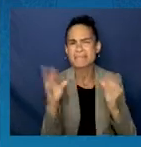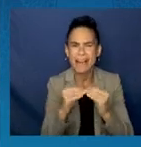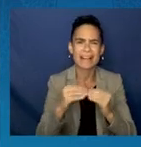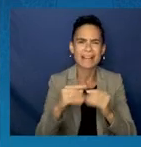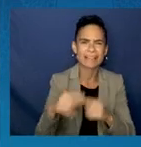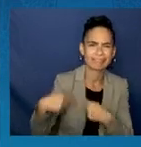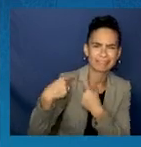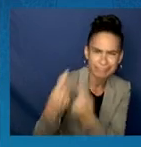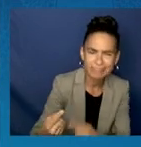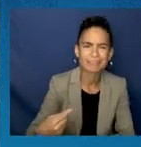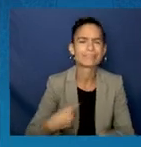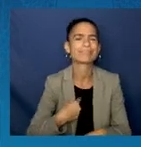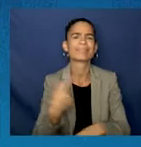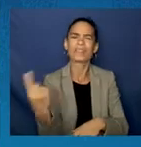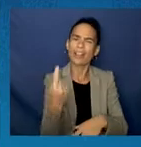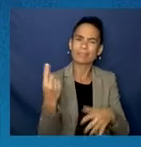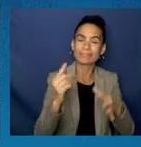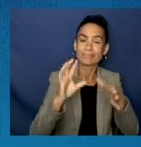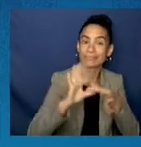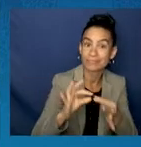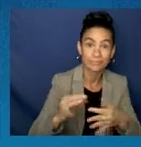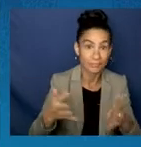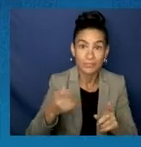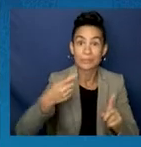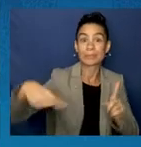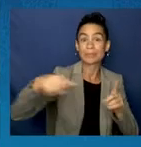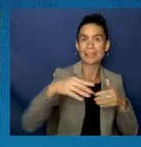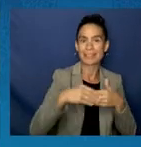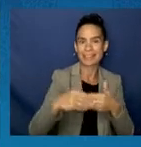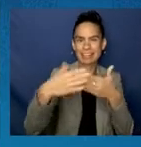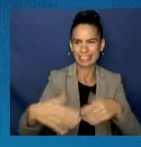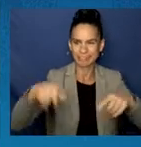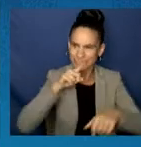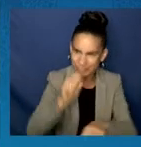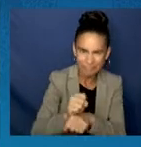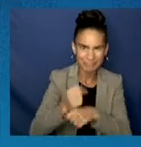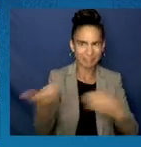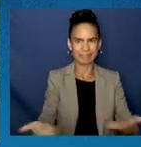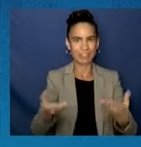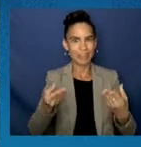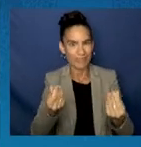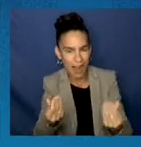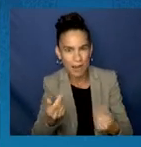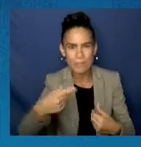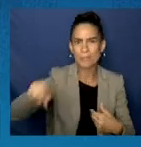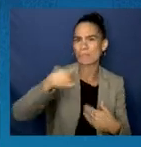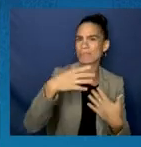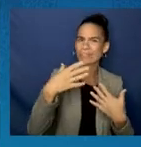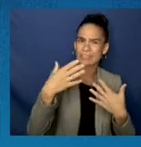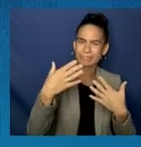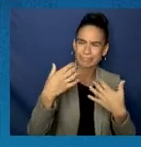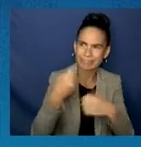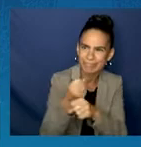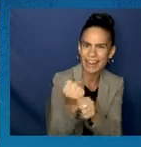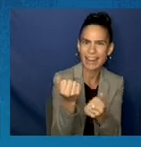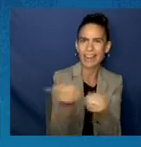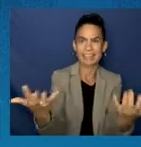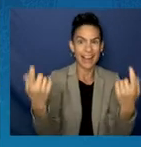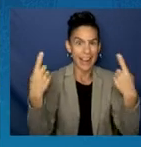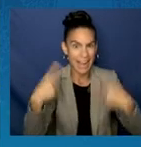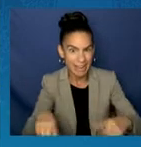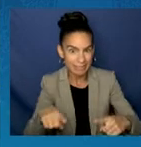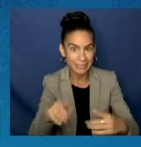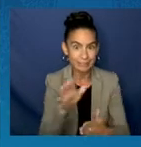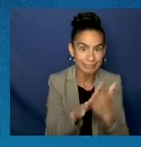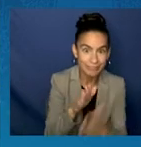ground. You make things happen. You are the face of government often for